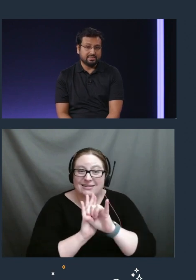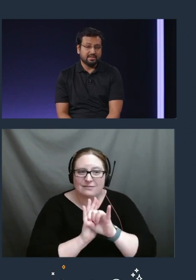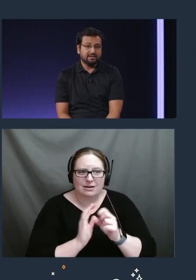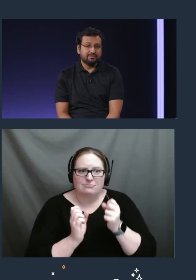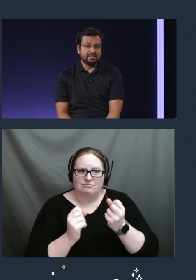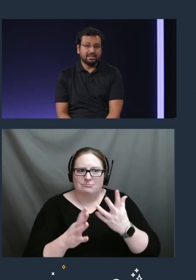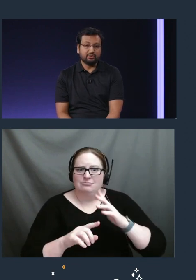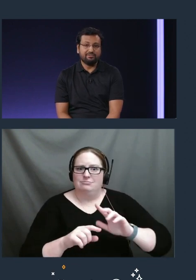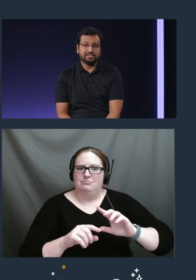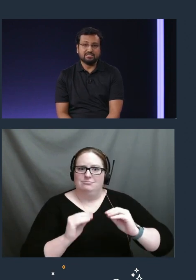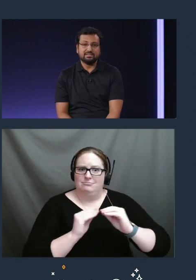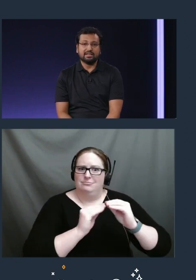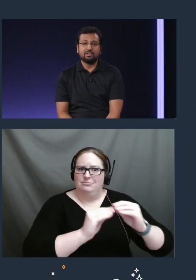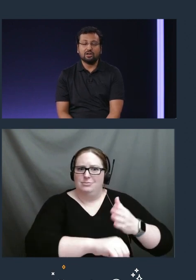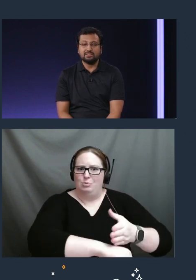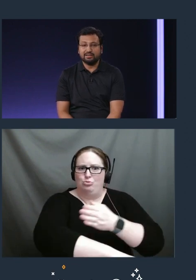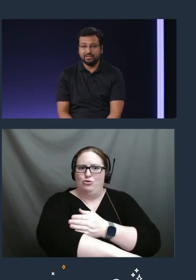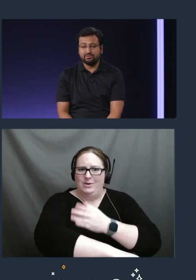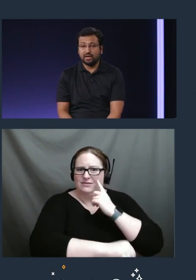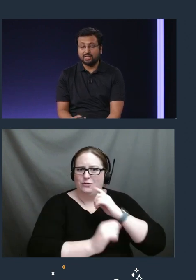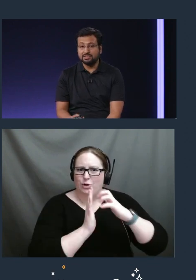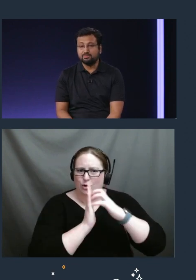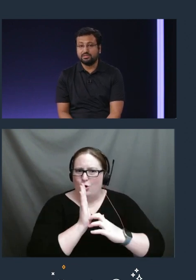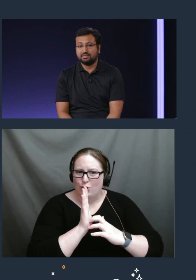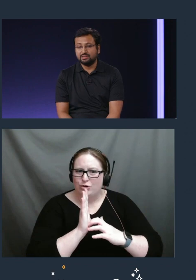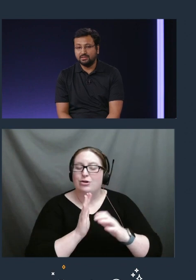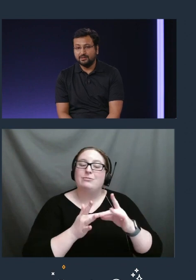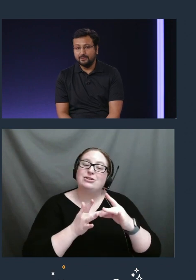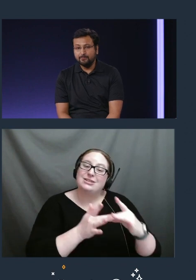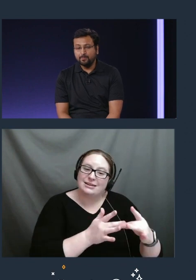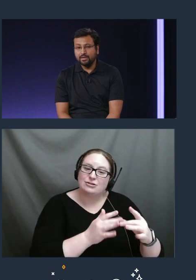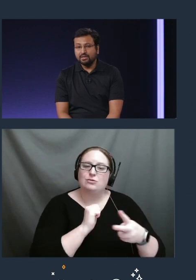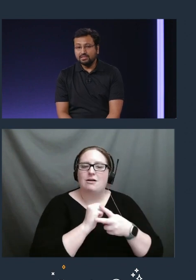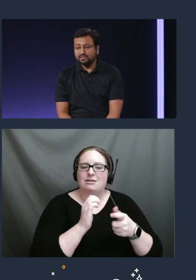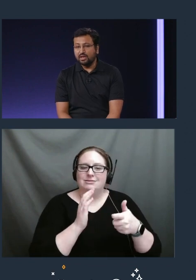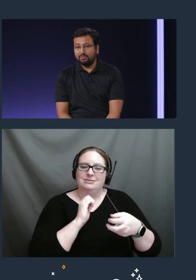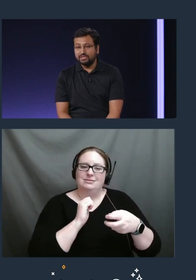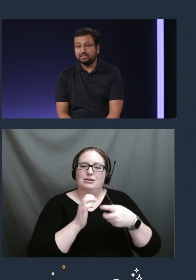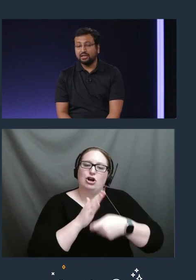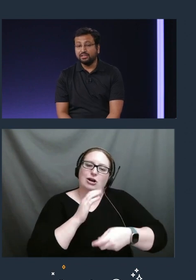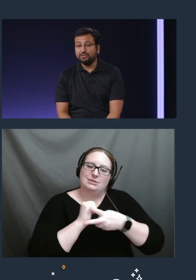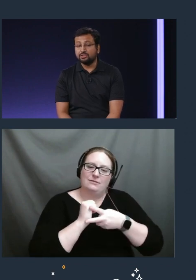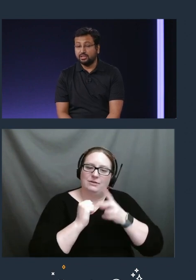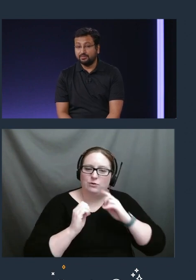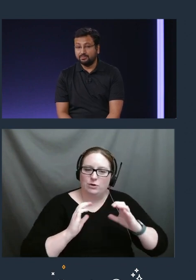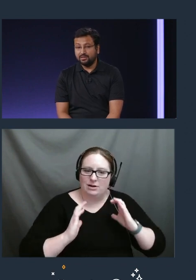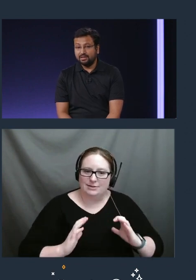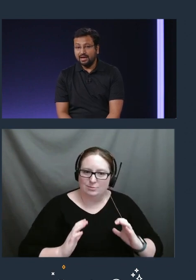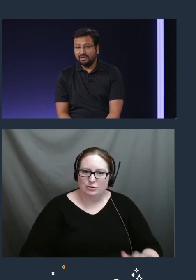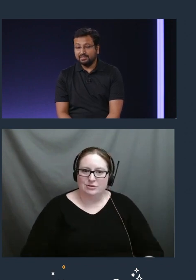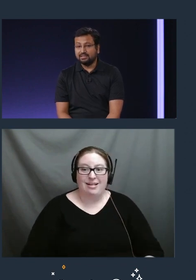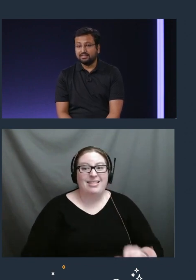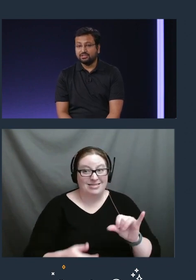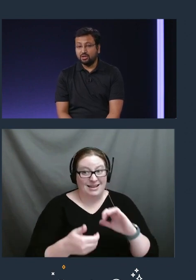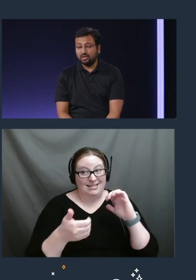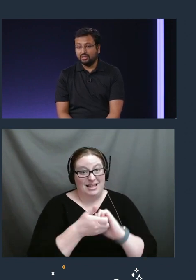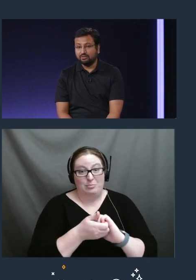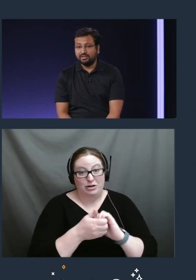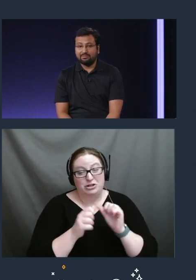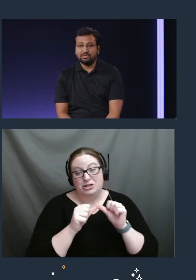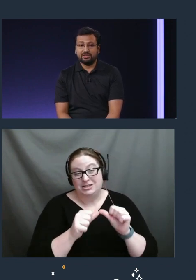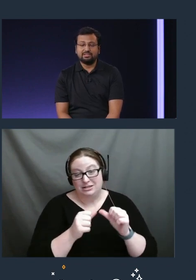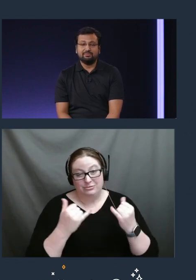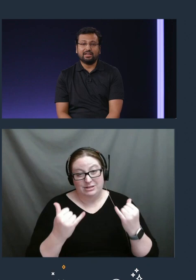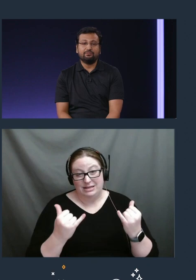code base, which led to efficiencies and cost savings for our customers. This collaboration continues today, and it is getting stronger,